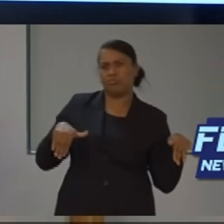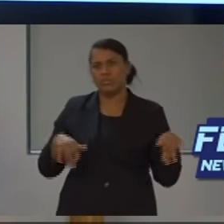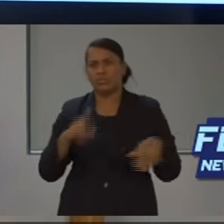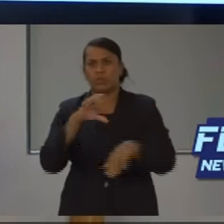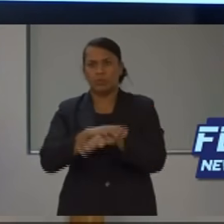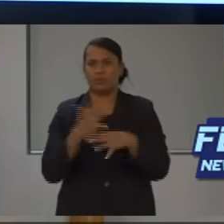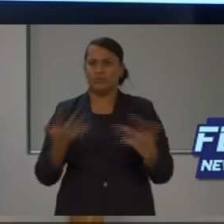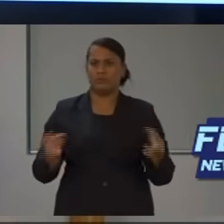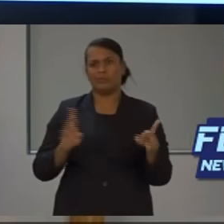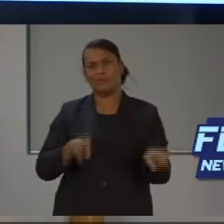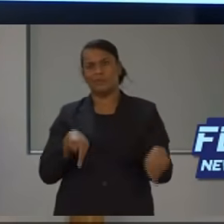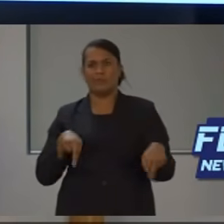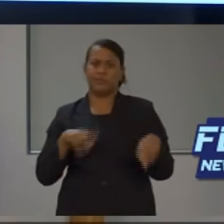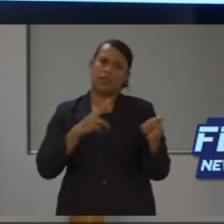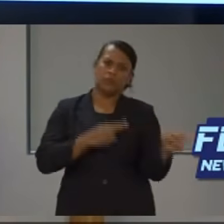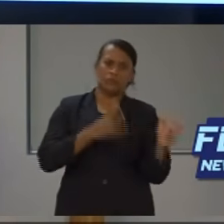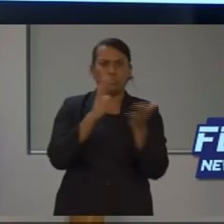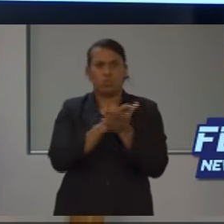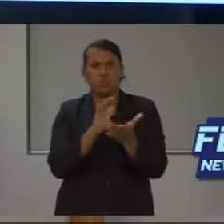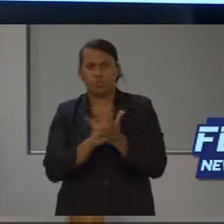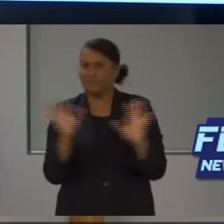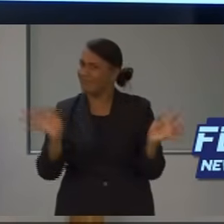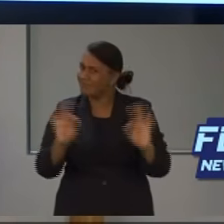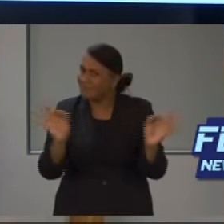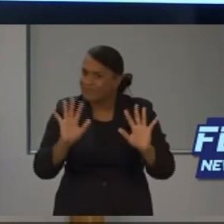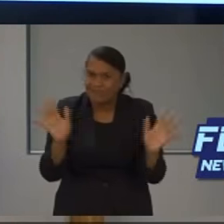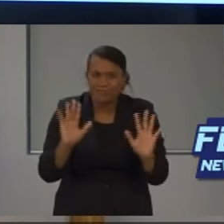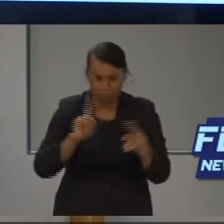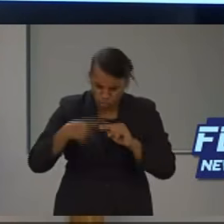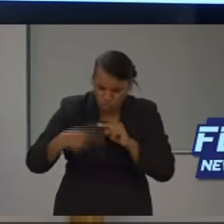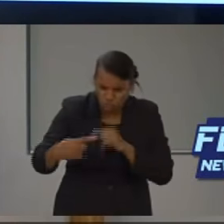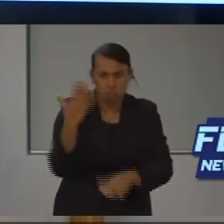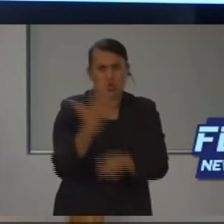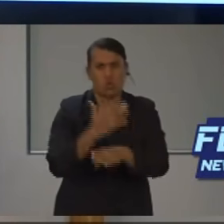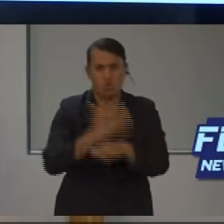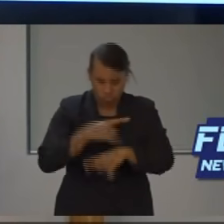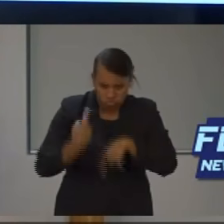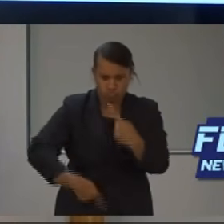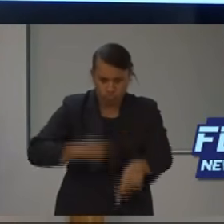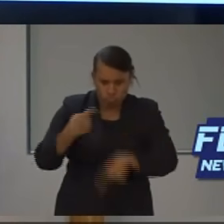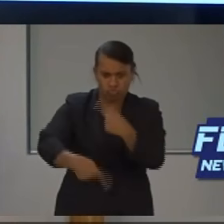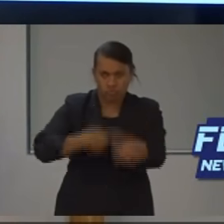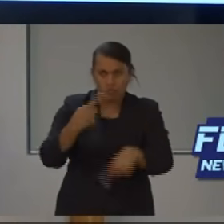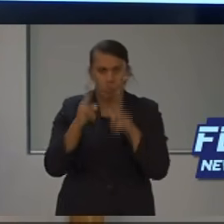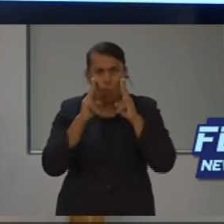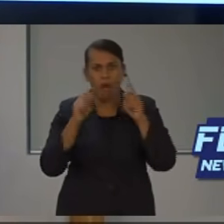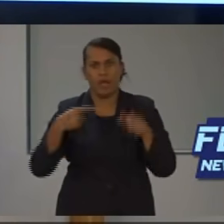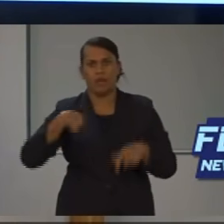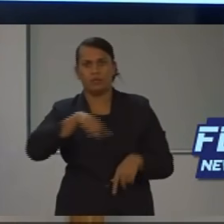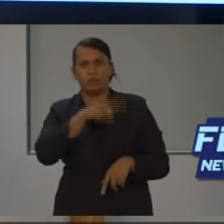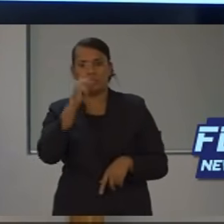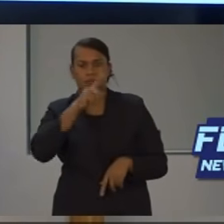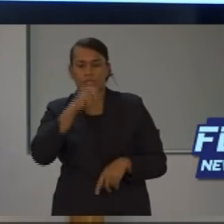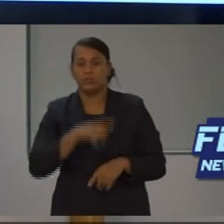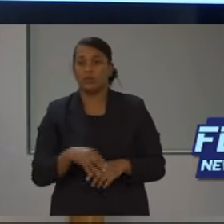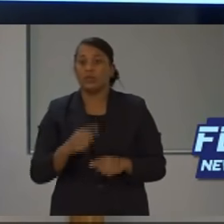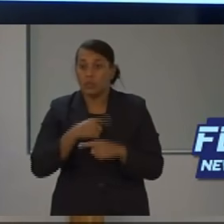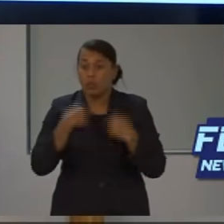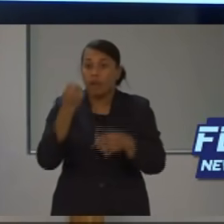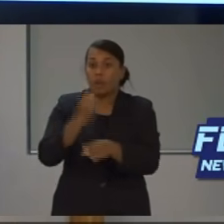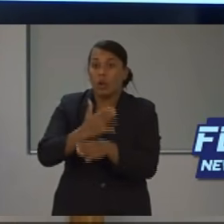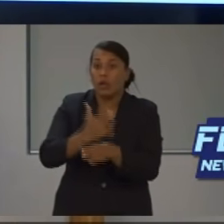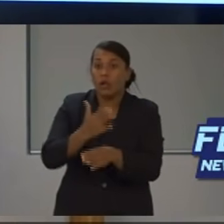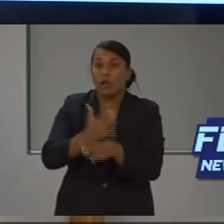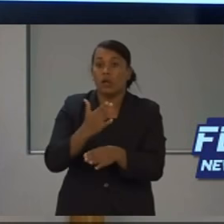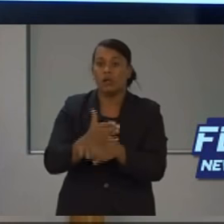gatherings, police premises and all police premises. We're staying off Yangona and alcohol. We've got a job to do, and in serving